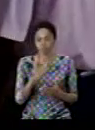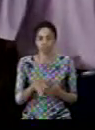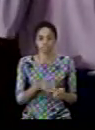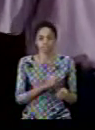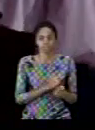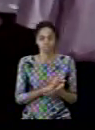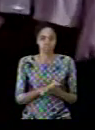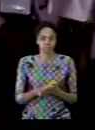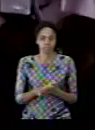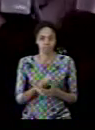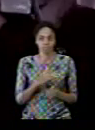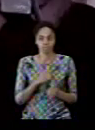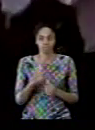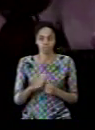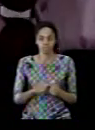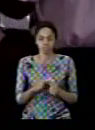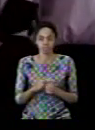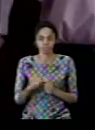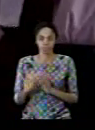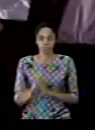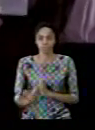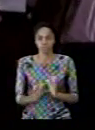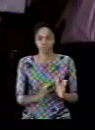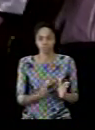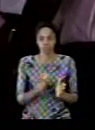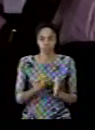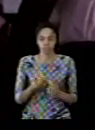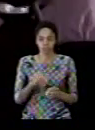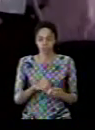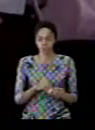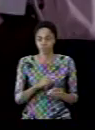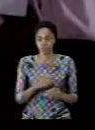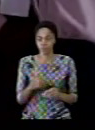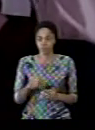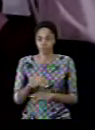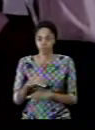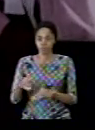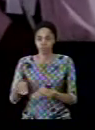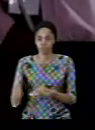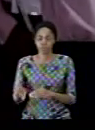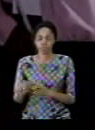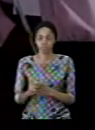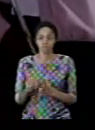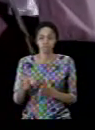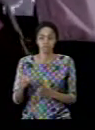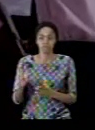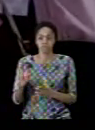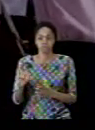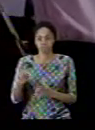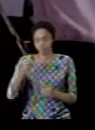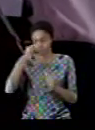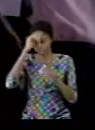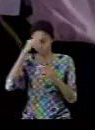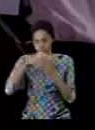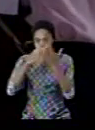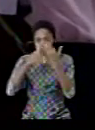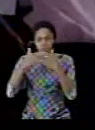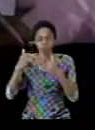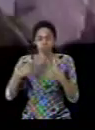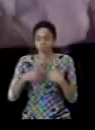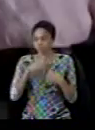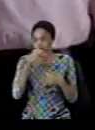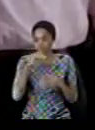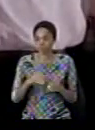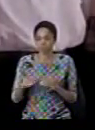and every plant that my Father in heaven has not planted in our lives. Eh?